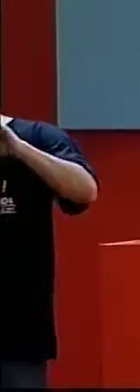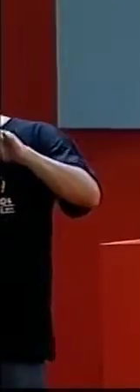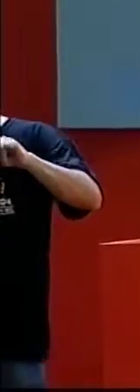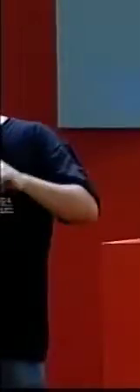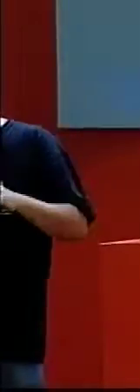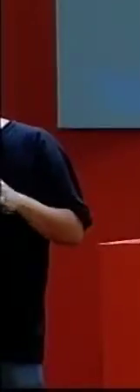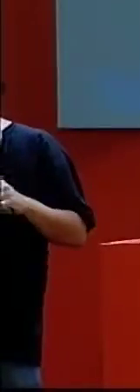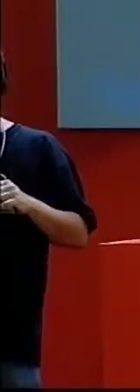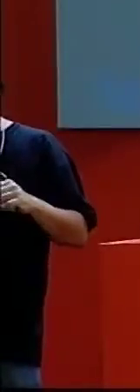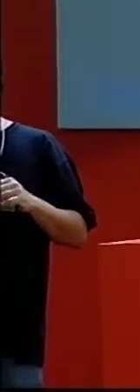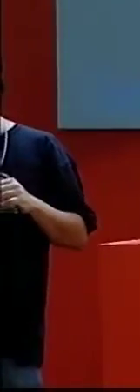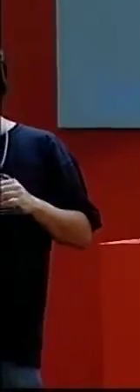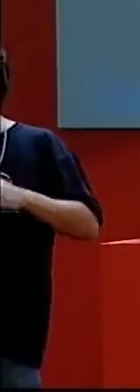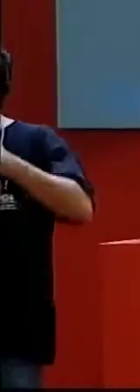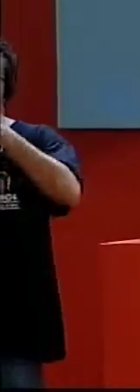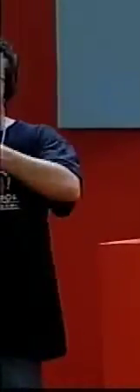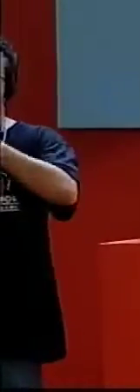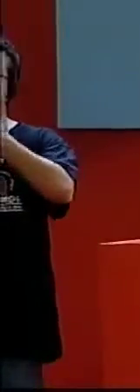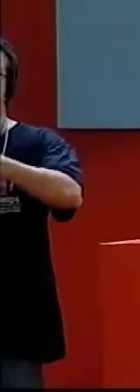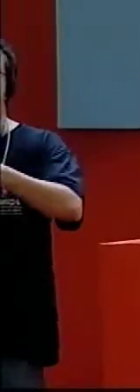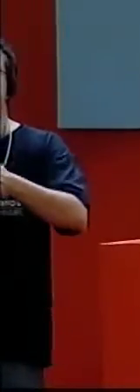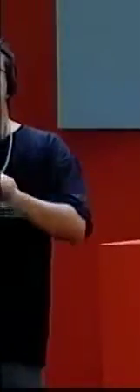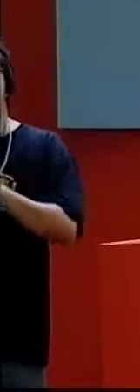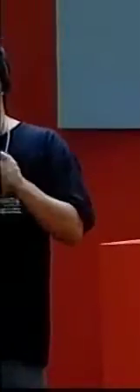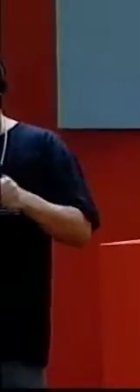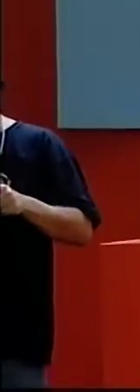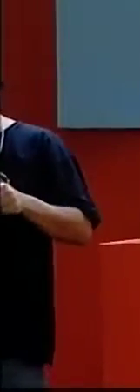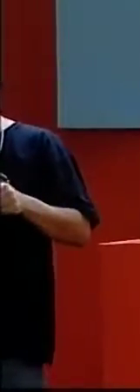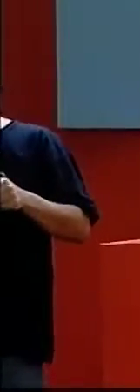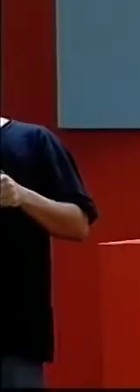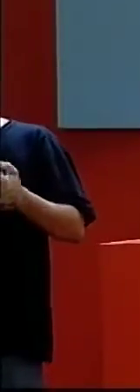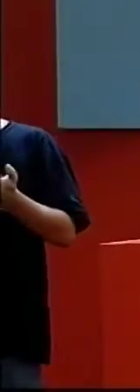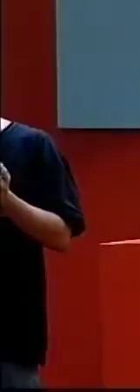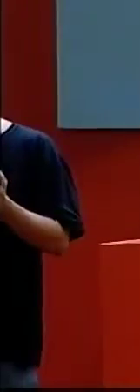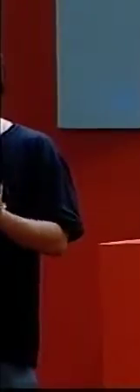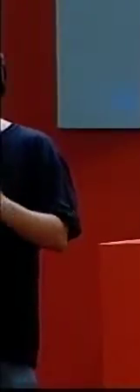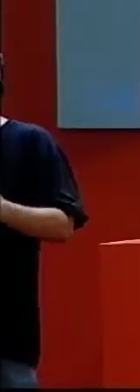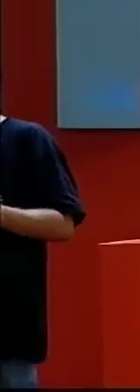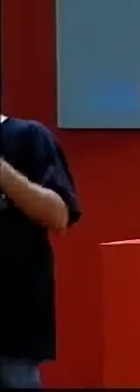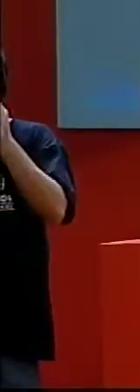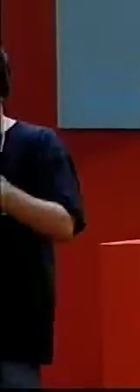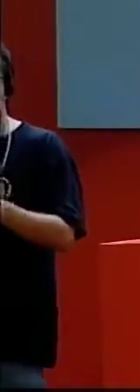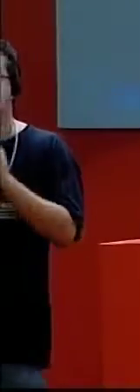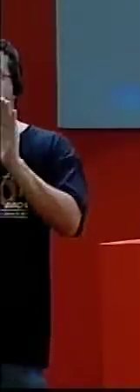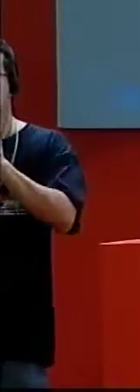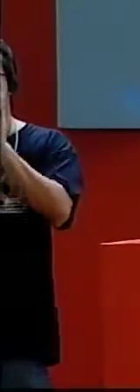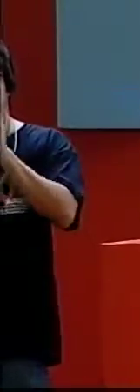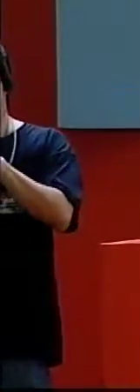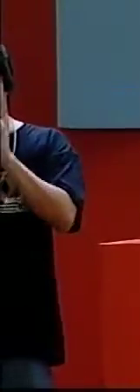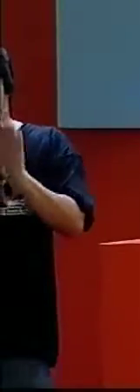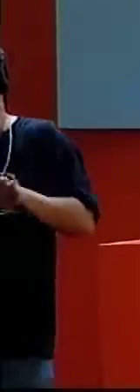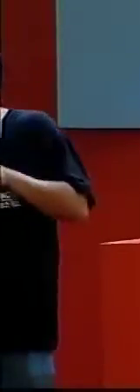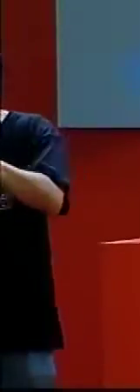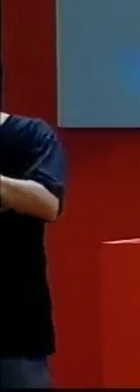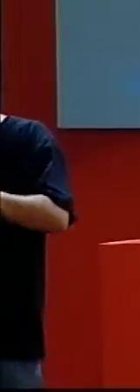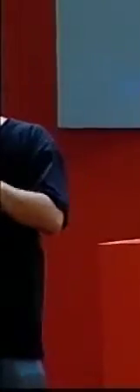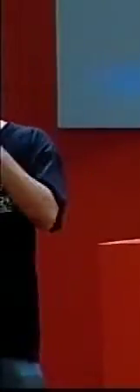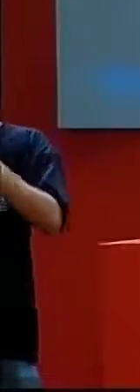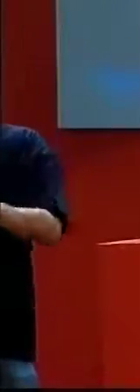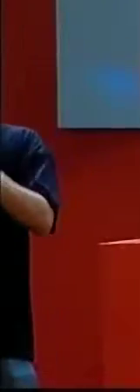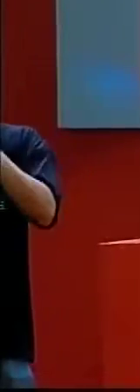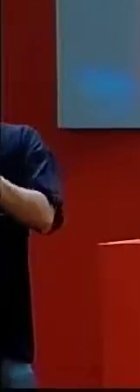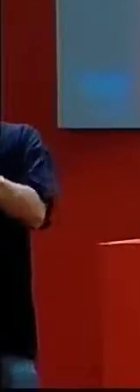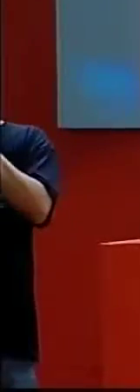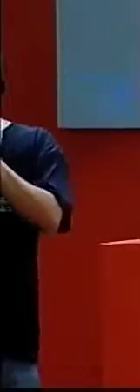the right to development. And I think this is where the climate justice movement has an absolutely